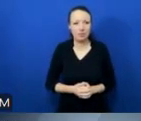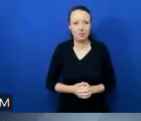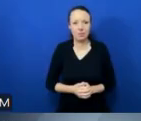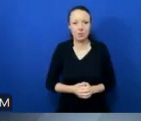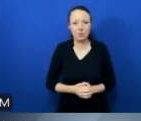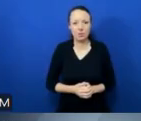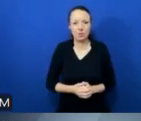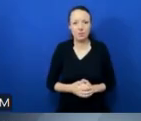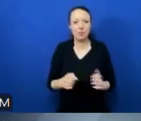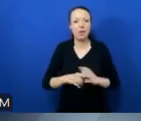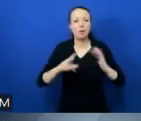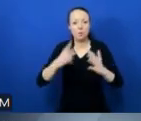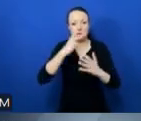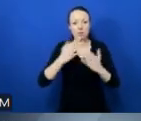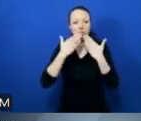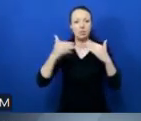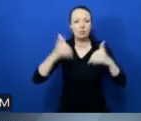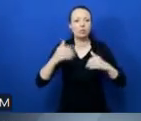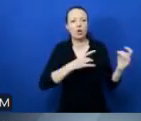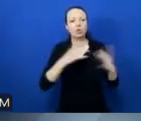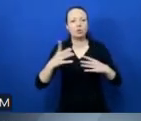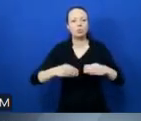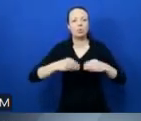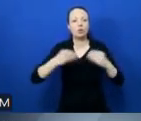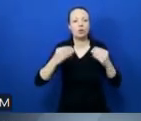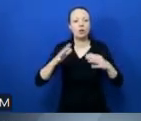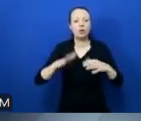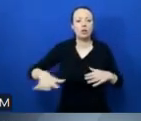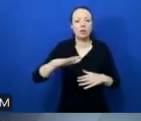city gets more dense, we do not have to